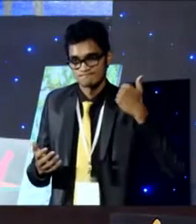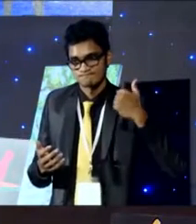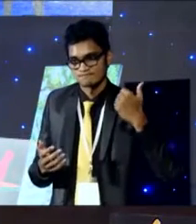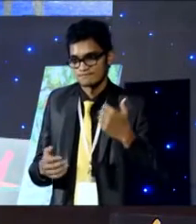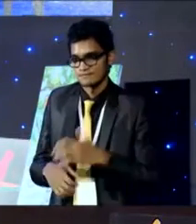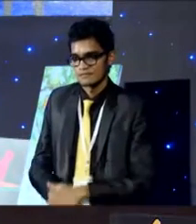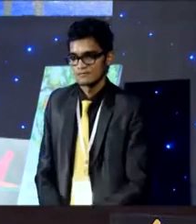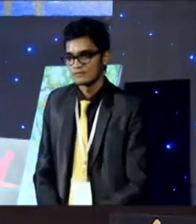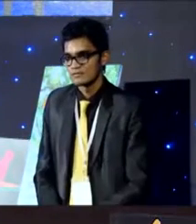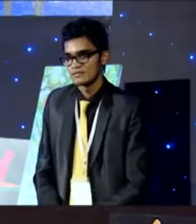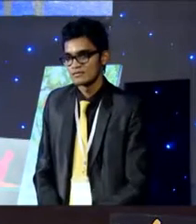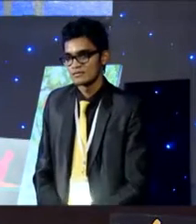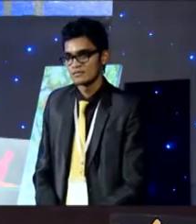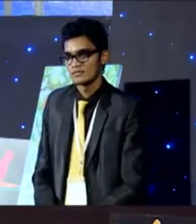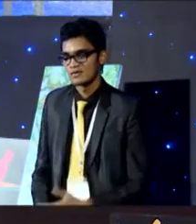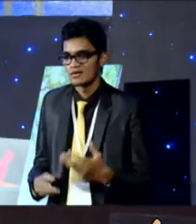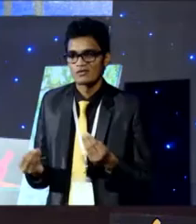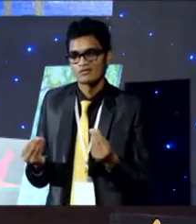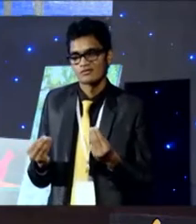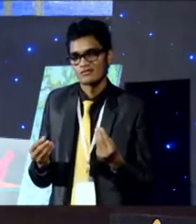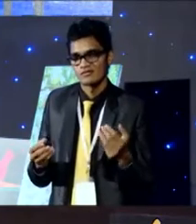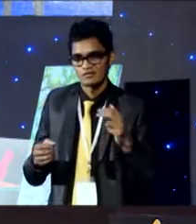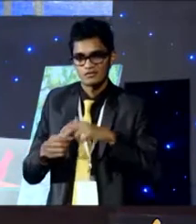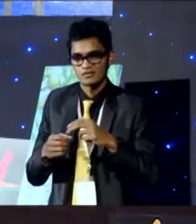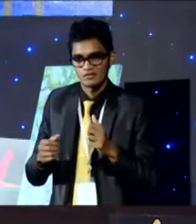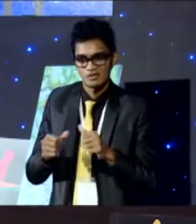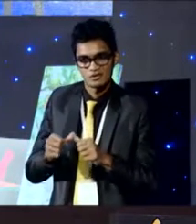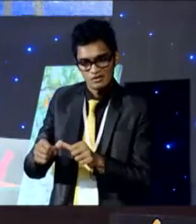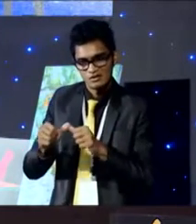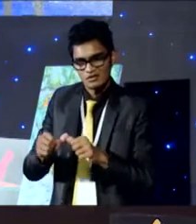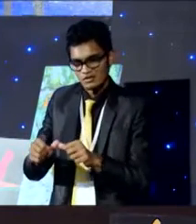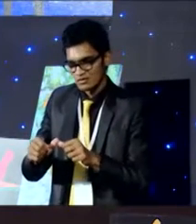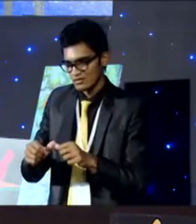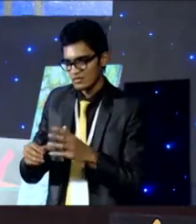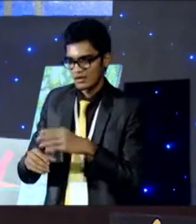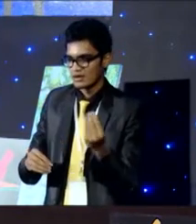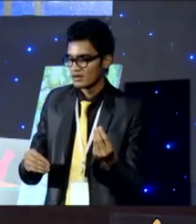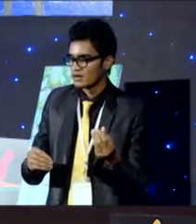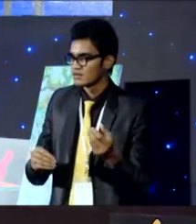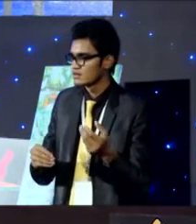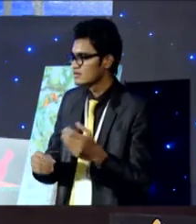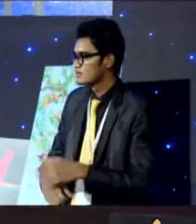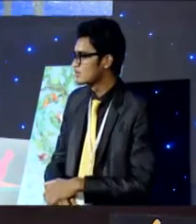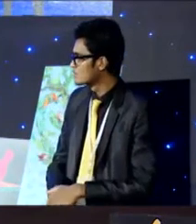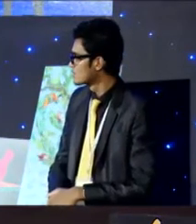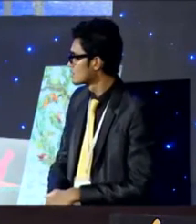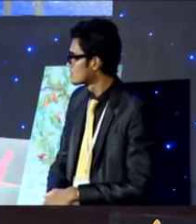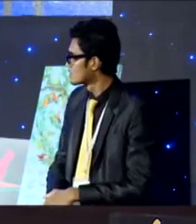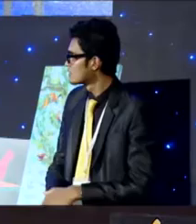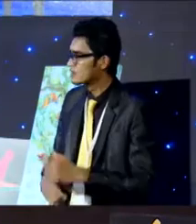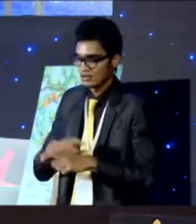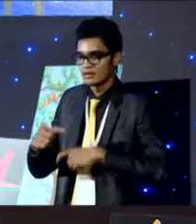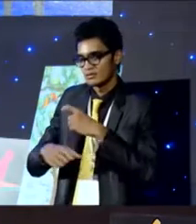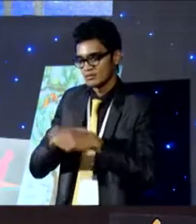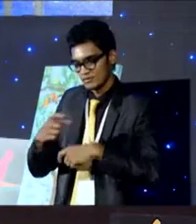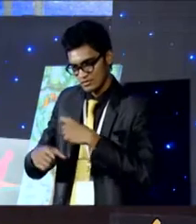return on equity than the ones that didn't. And similarly, another report from, I think, Deloitte, also said,